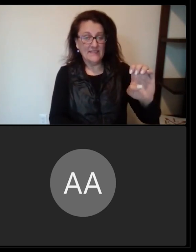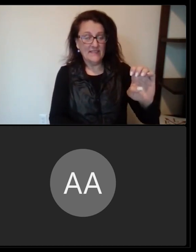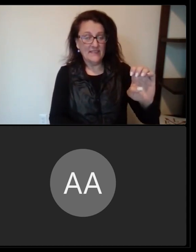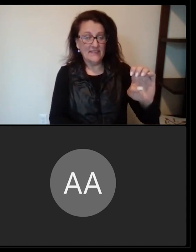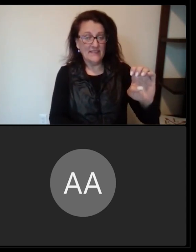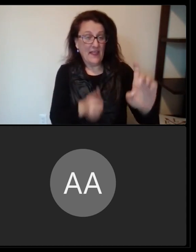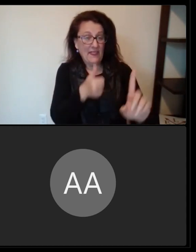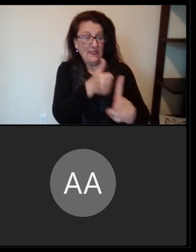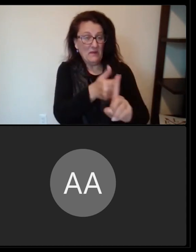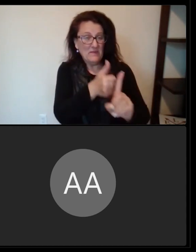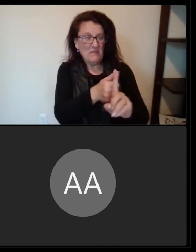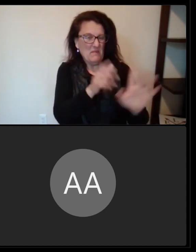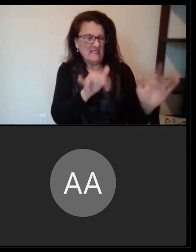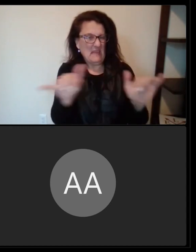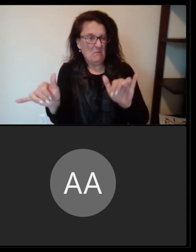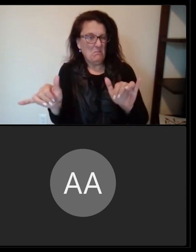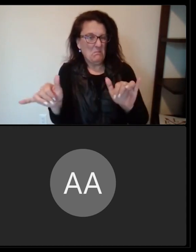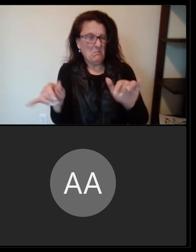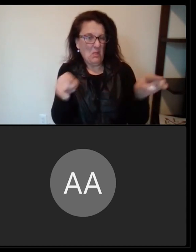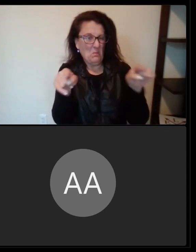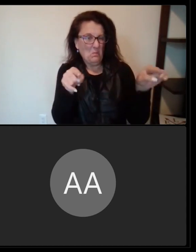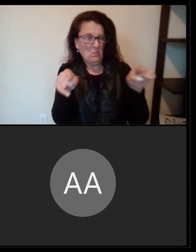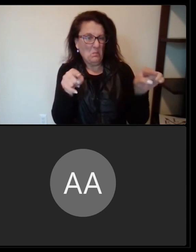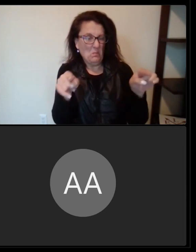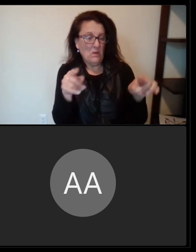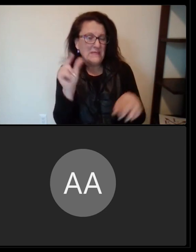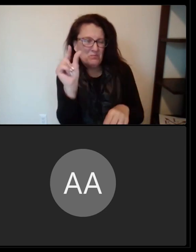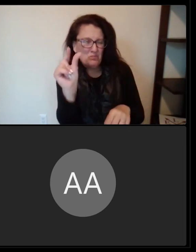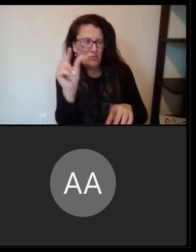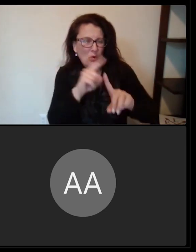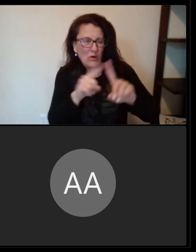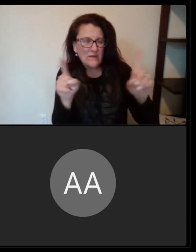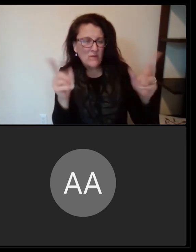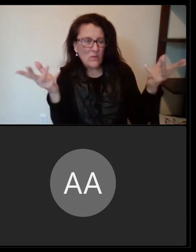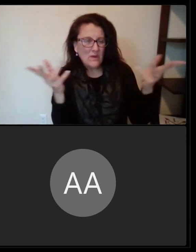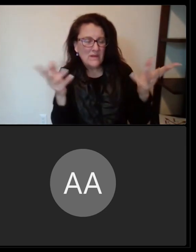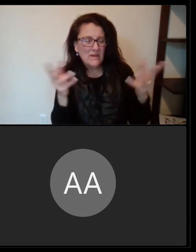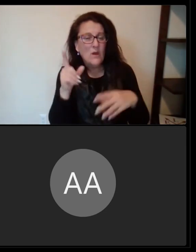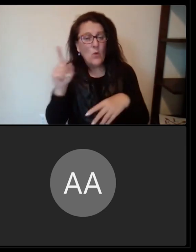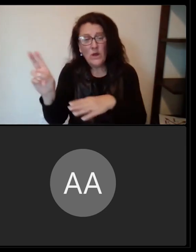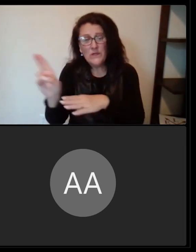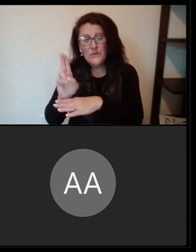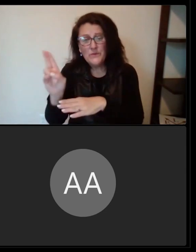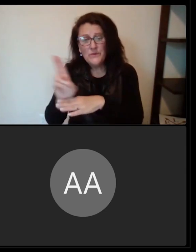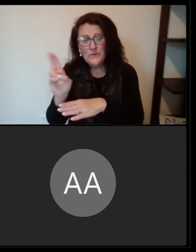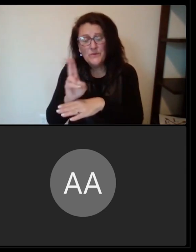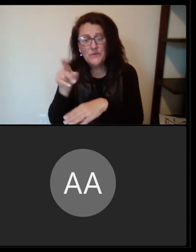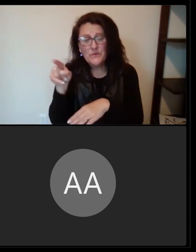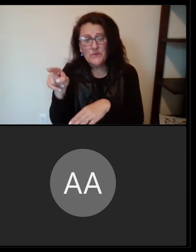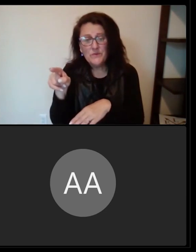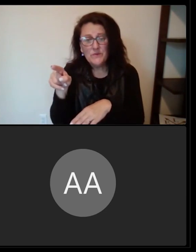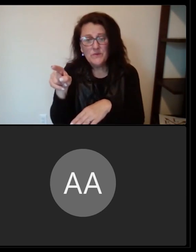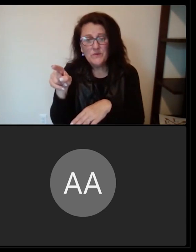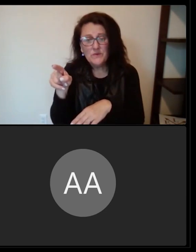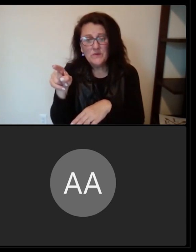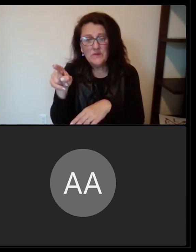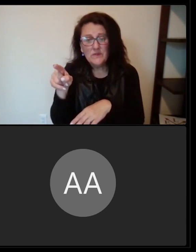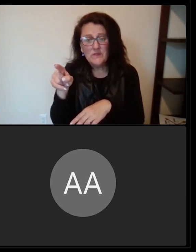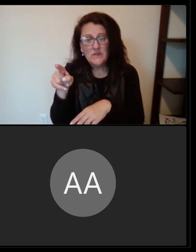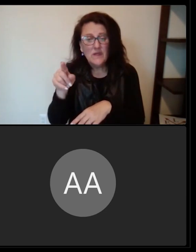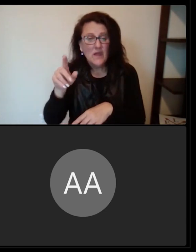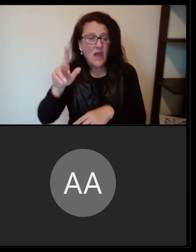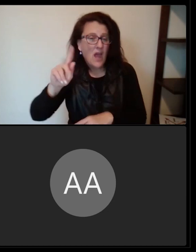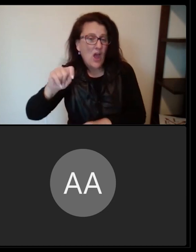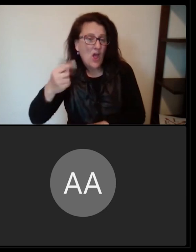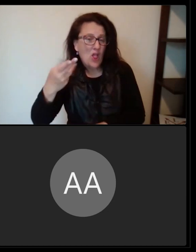effectively the same. The only difference is one uses one commercial thermal